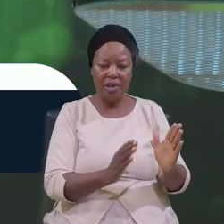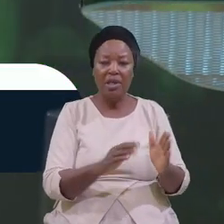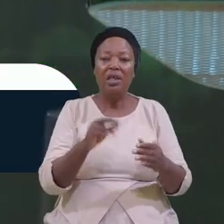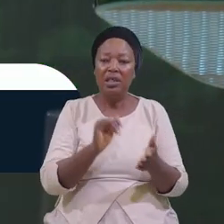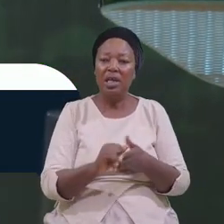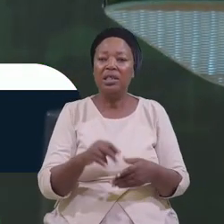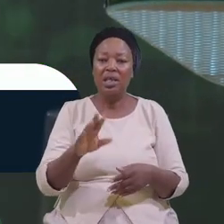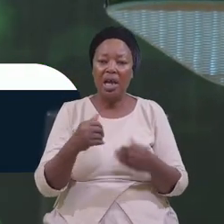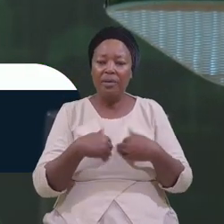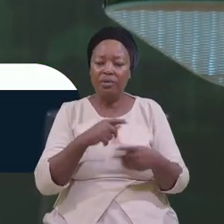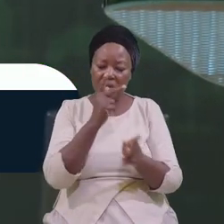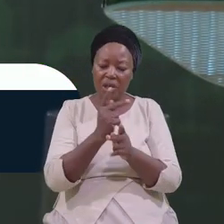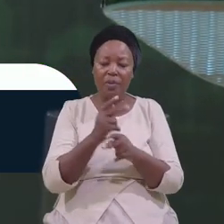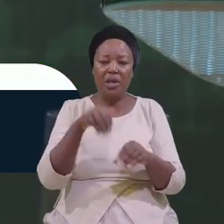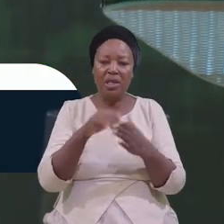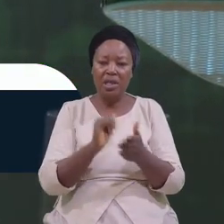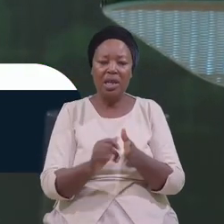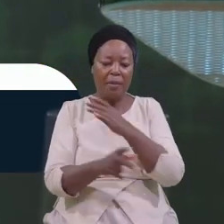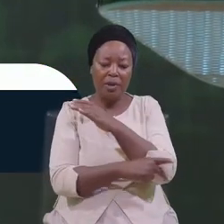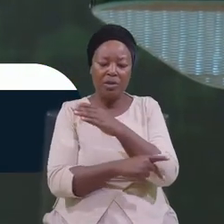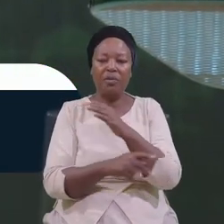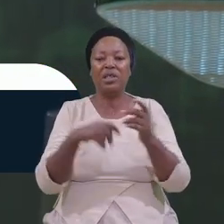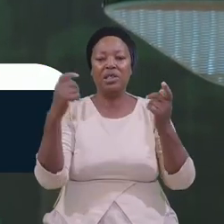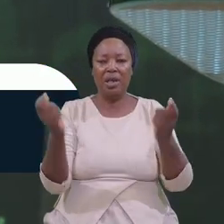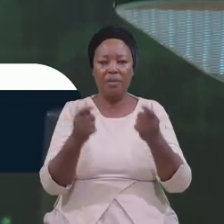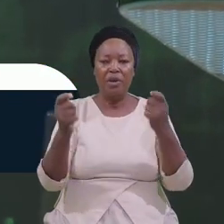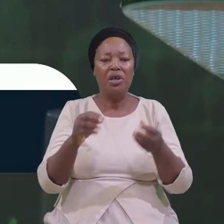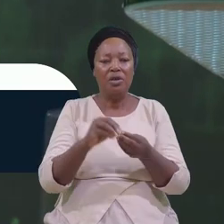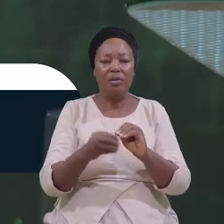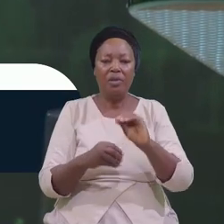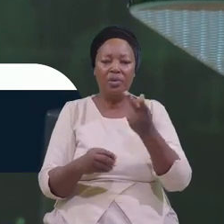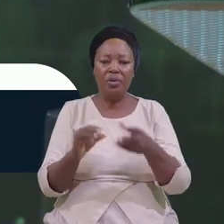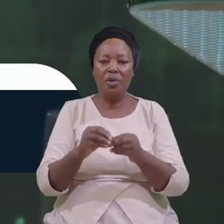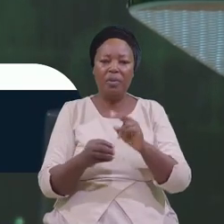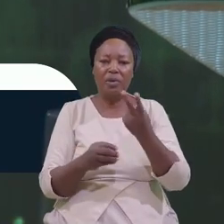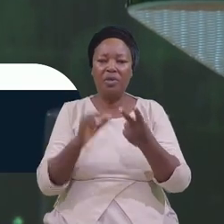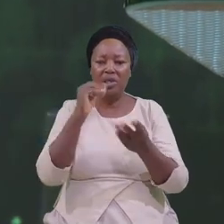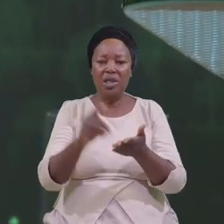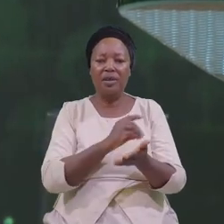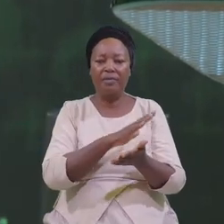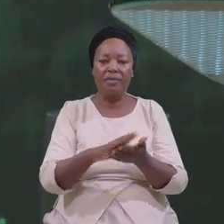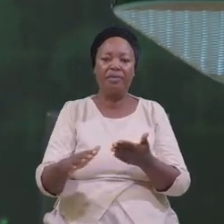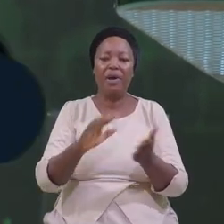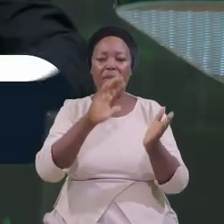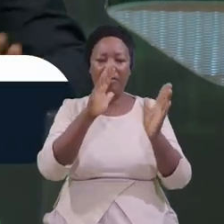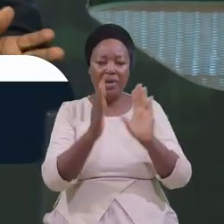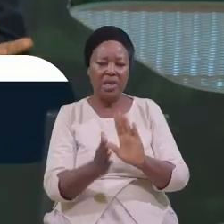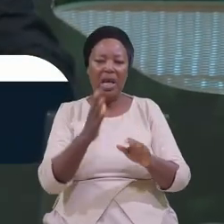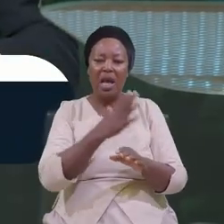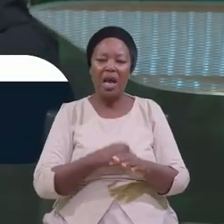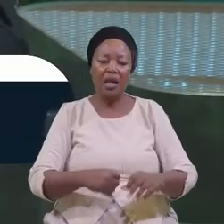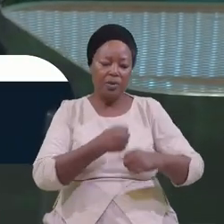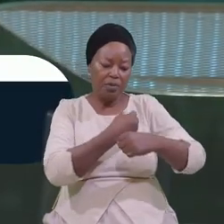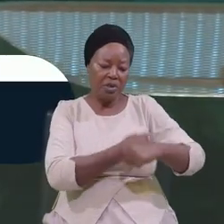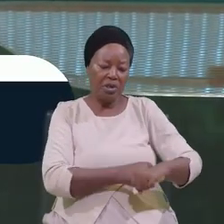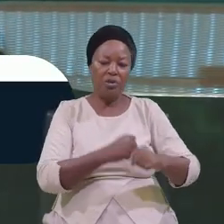in that Passover ceremony. Look at number two. Number two is divine presence and protection